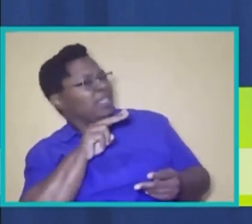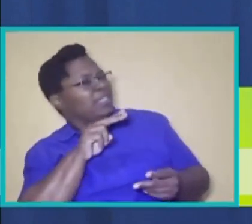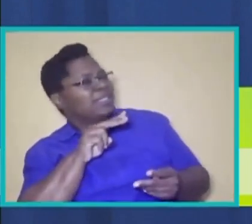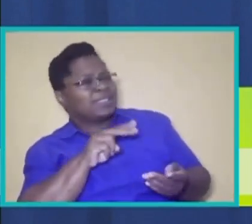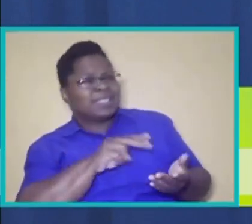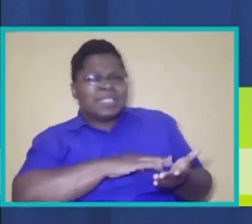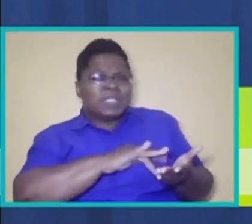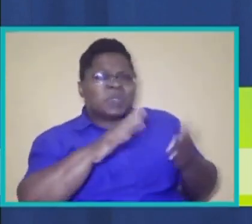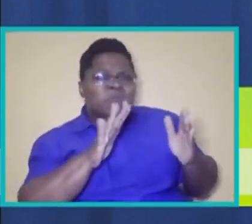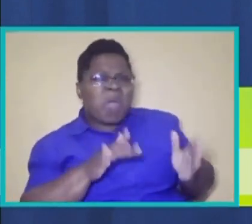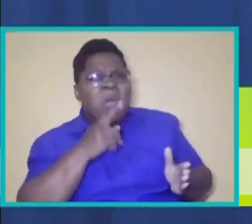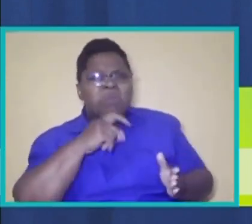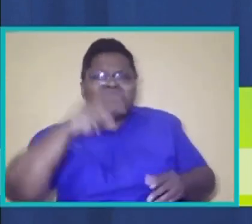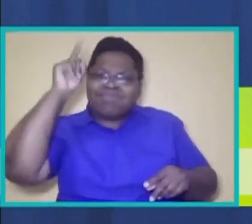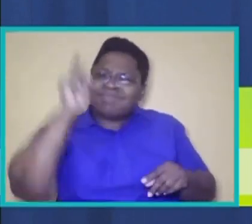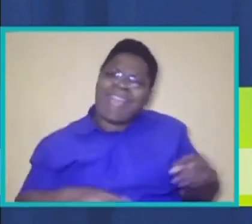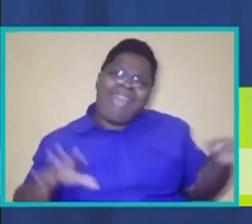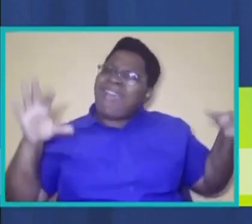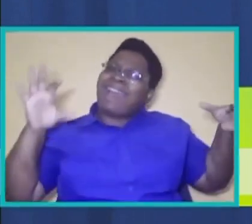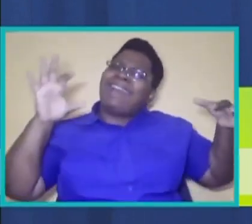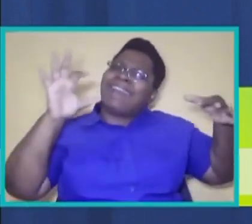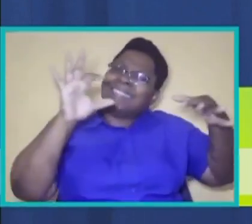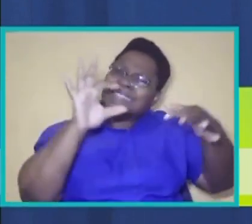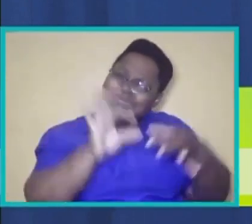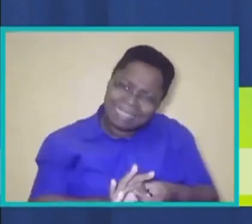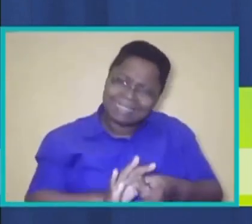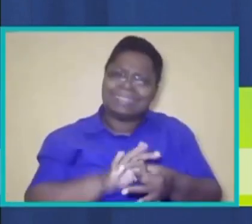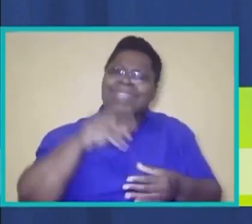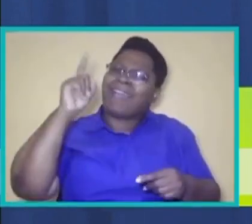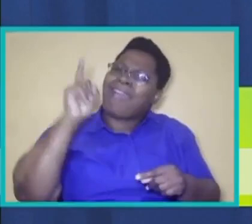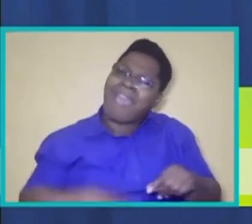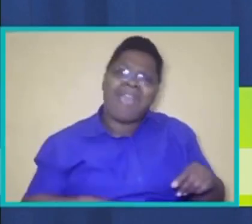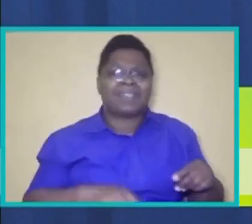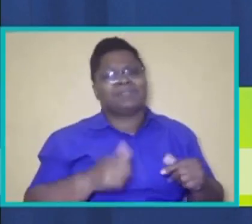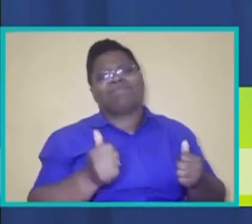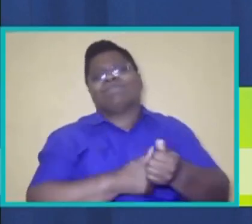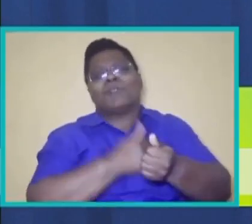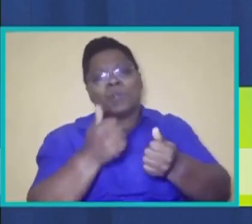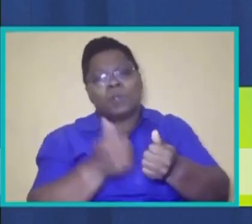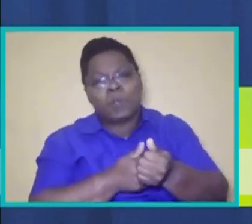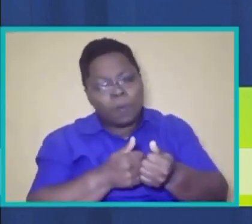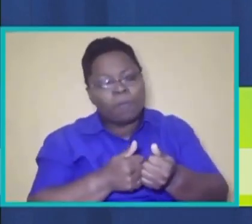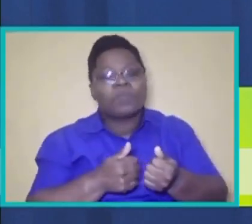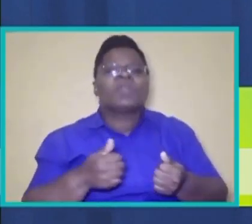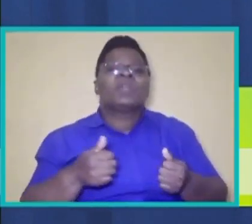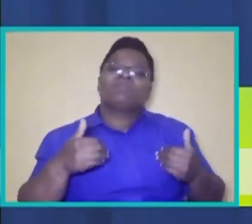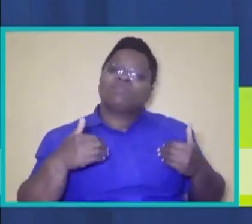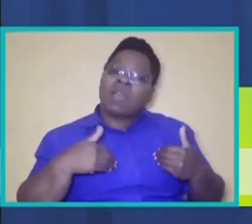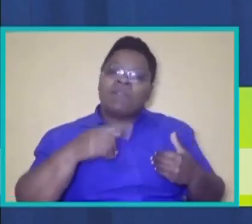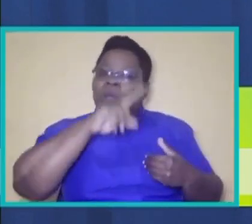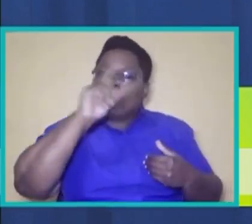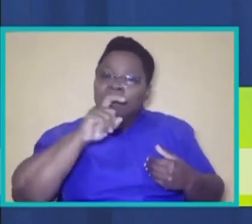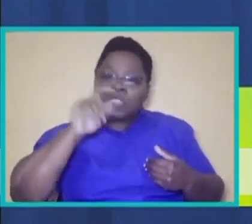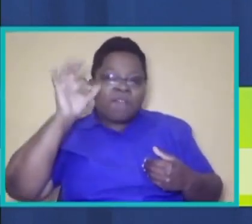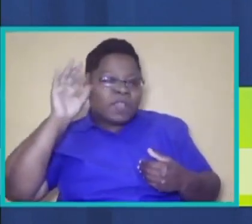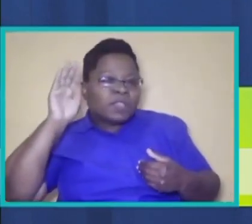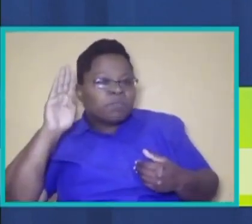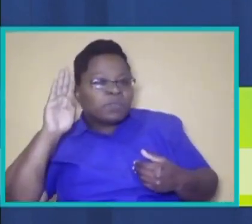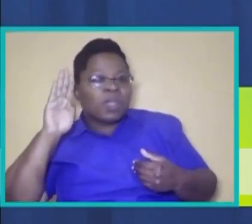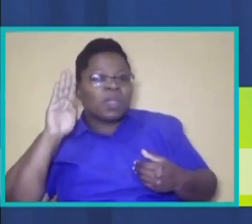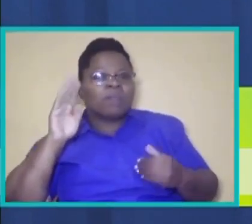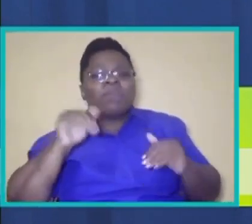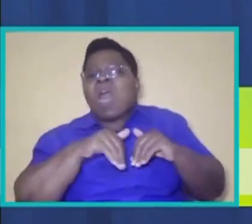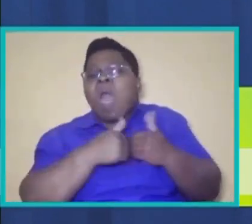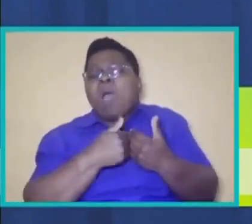to reforming the curriculum, there was a question via Facebook: how can parents be supported when a new curriculum is